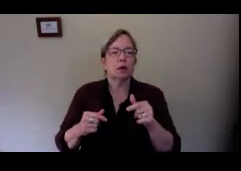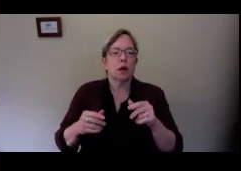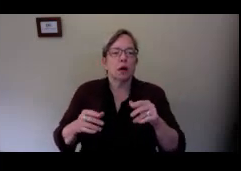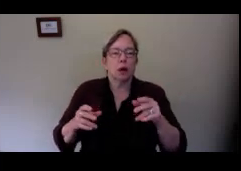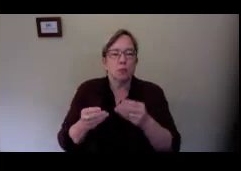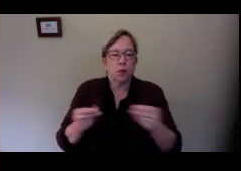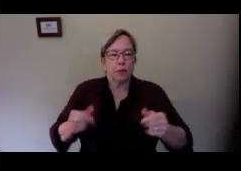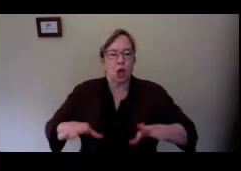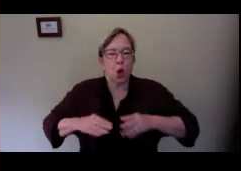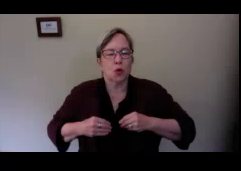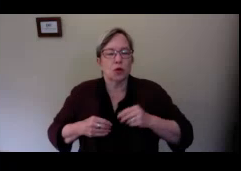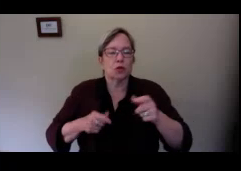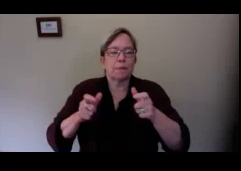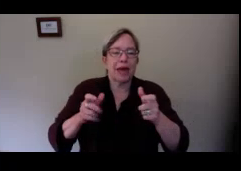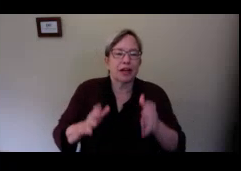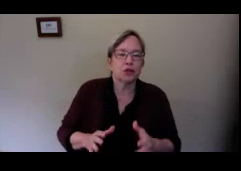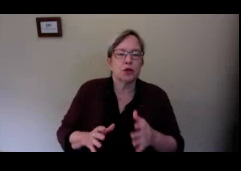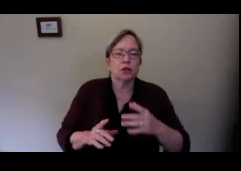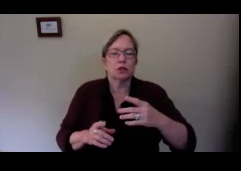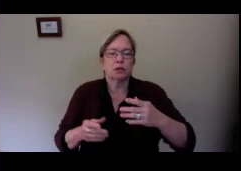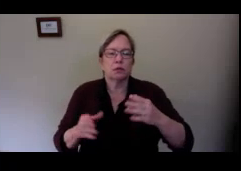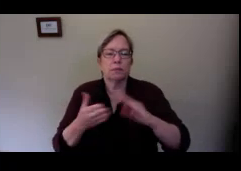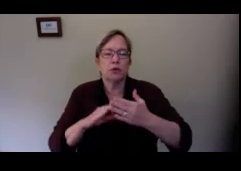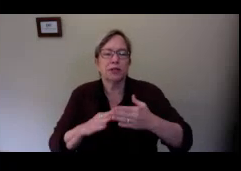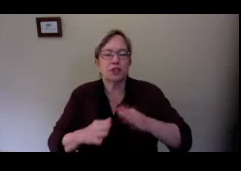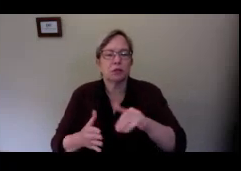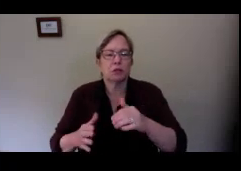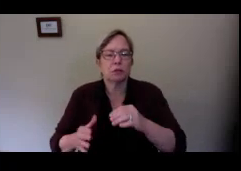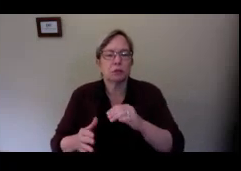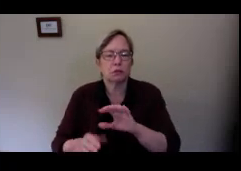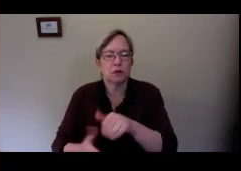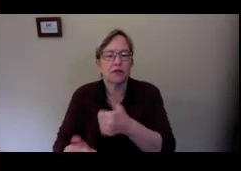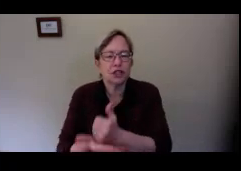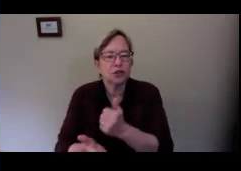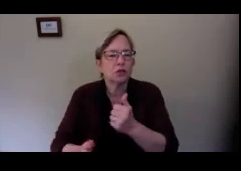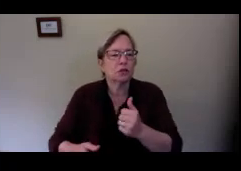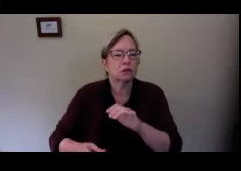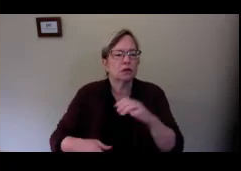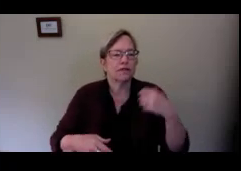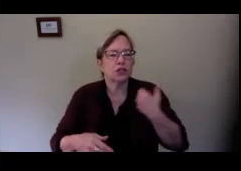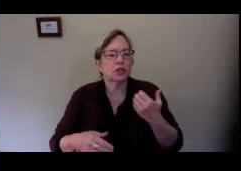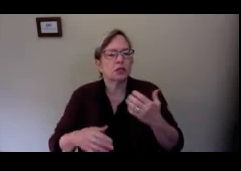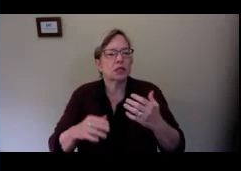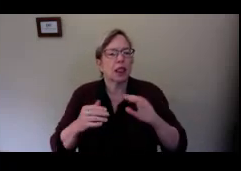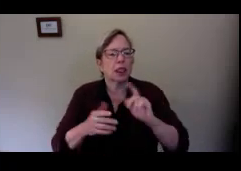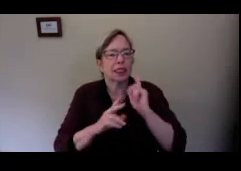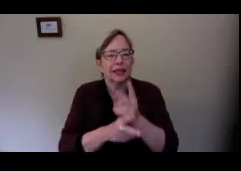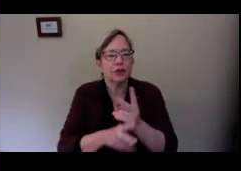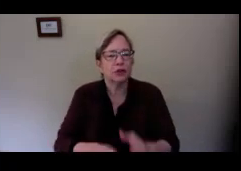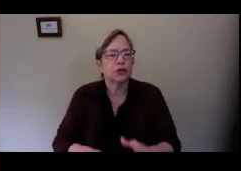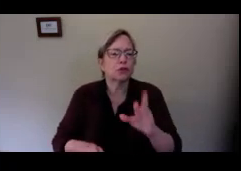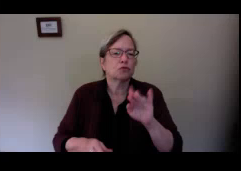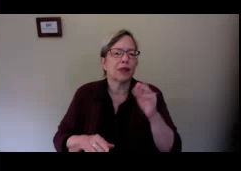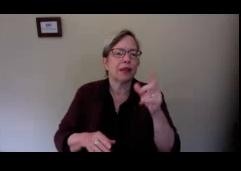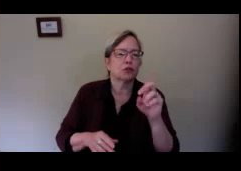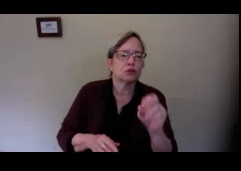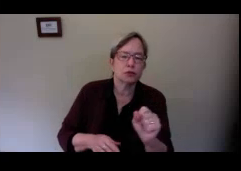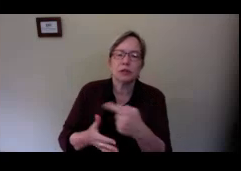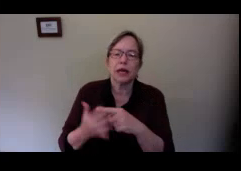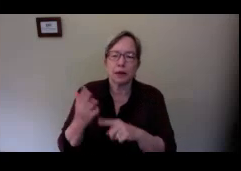officers, and officials, lenders, realtors, and more. And there are two theories.